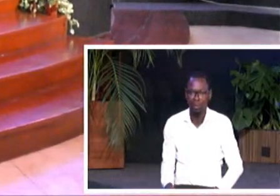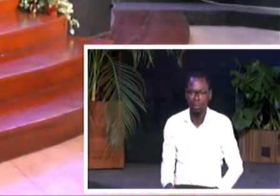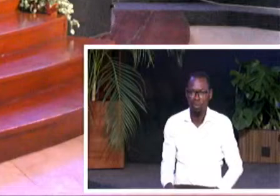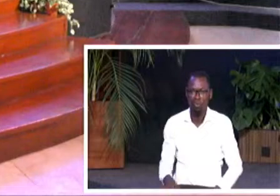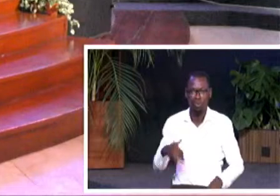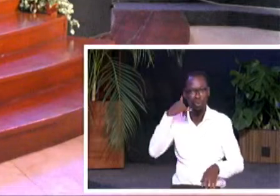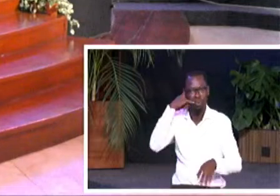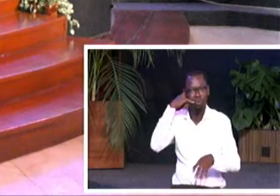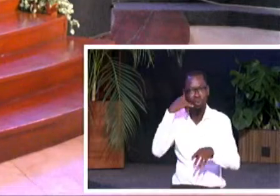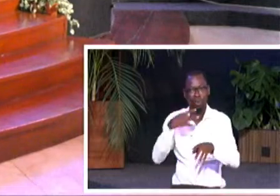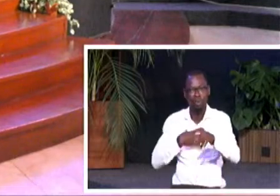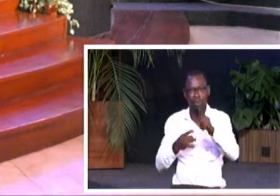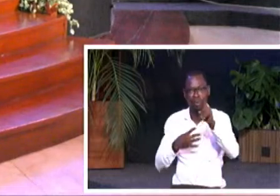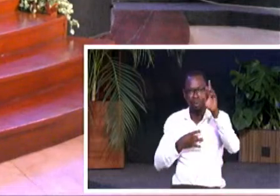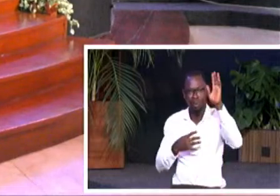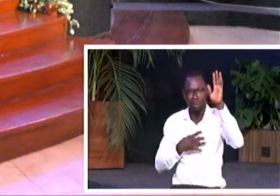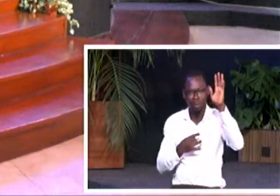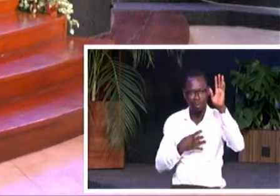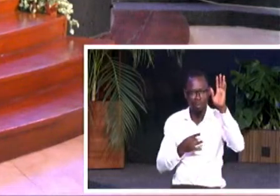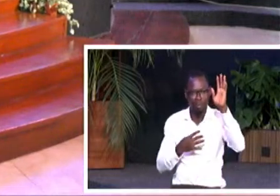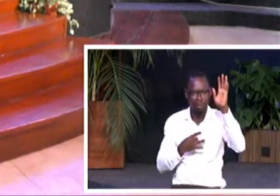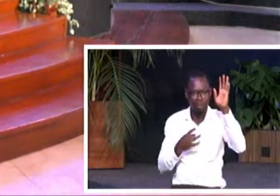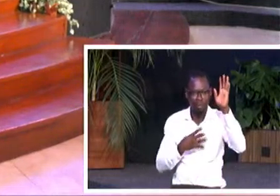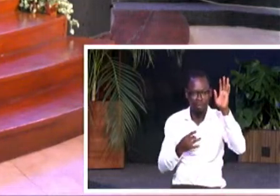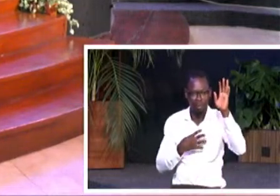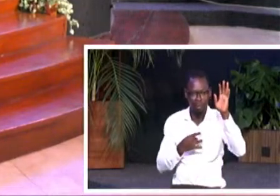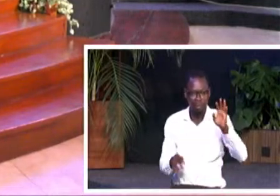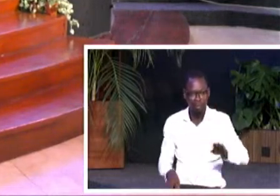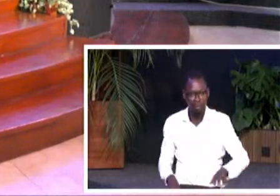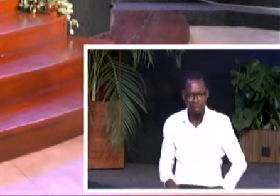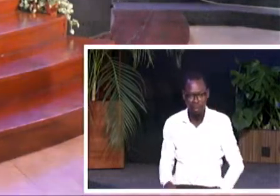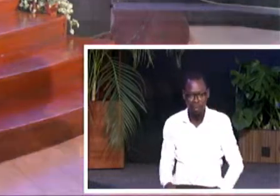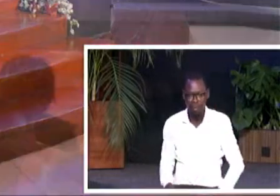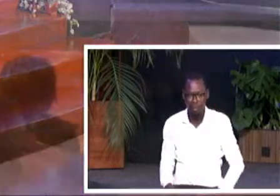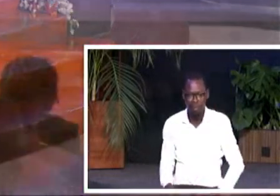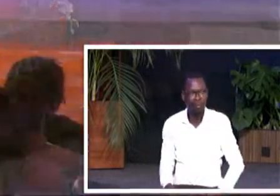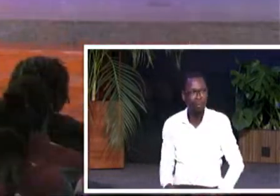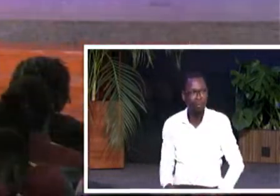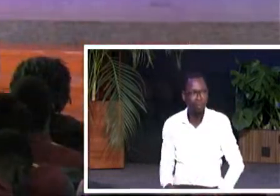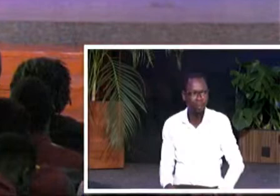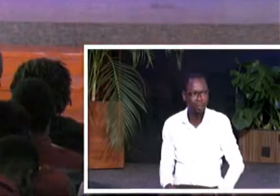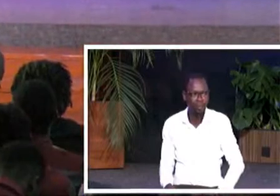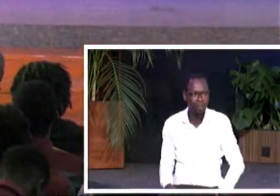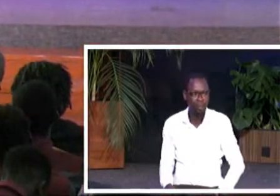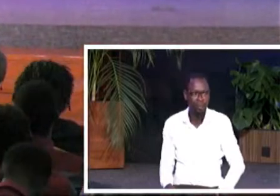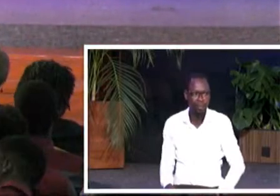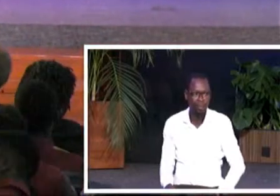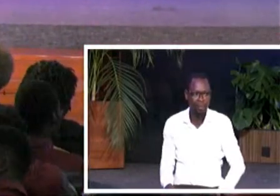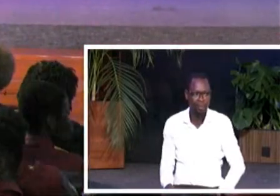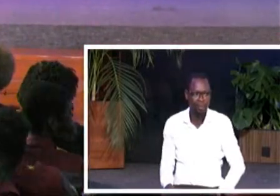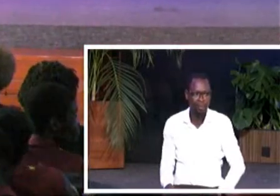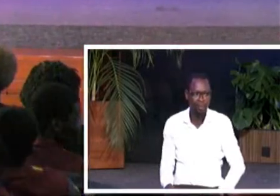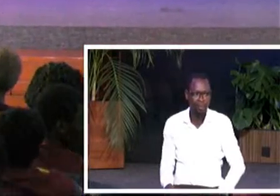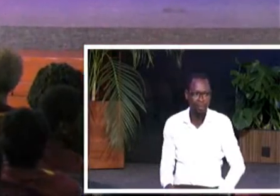phone? Maybe for your learning and things like that. It's okay.